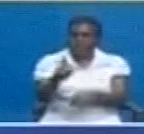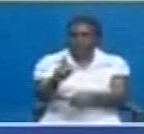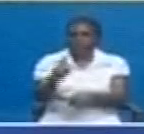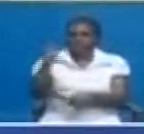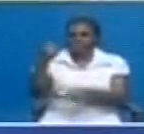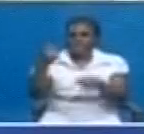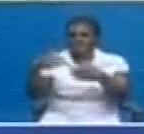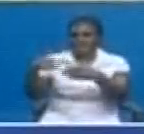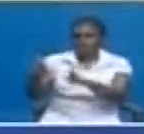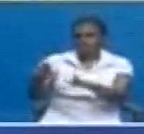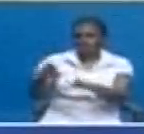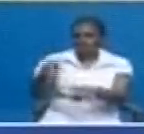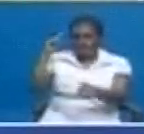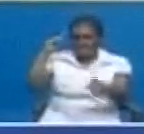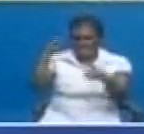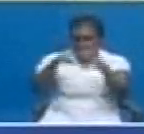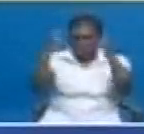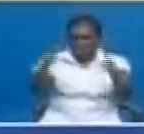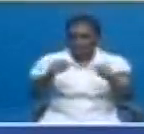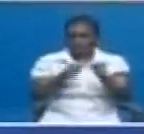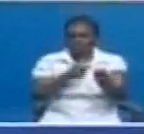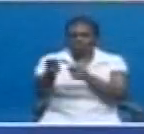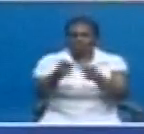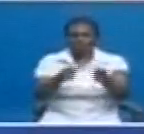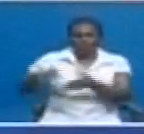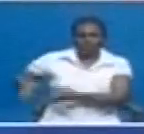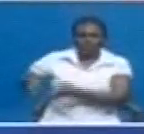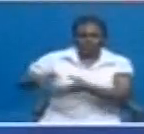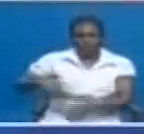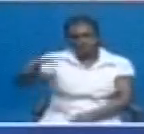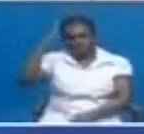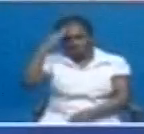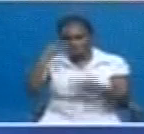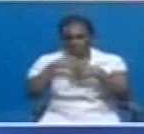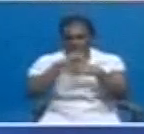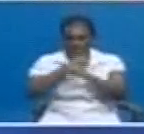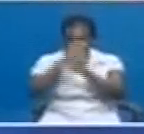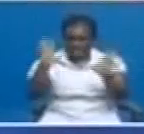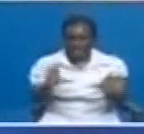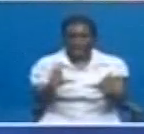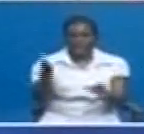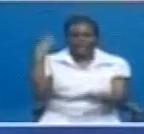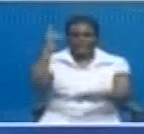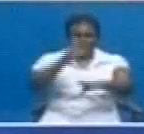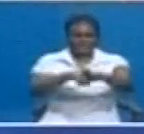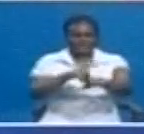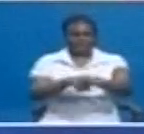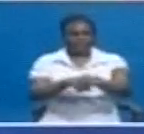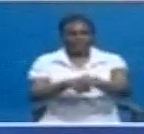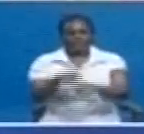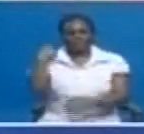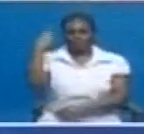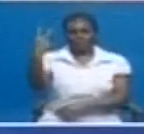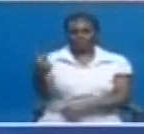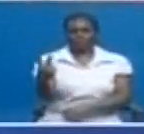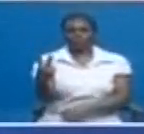Cup loss, and their main goal is to dominate Kenya rugby scene. We know they're coming at us harder than last season. Number